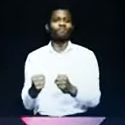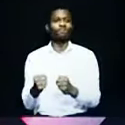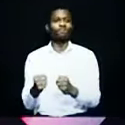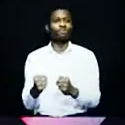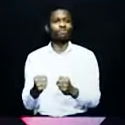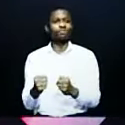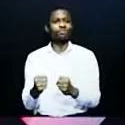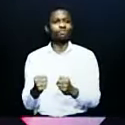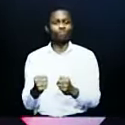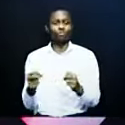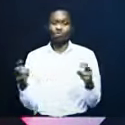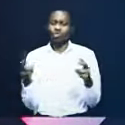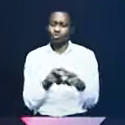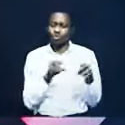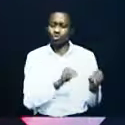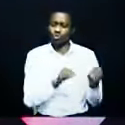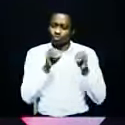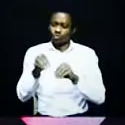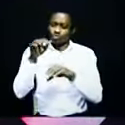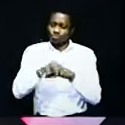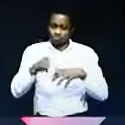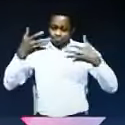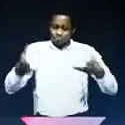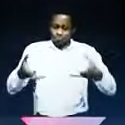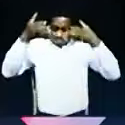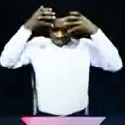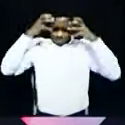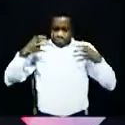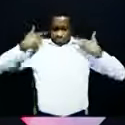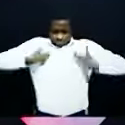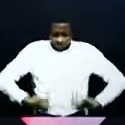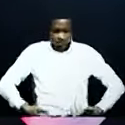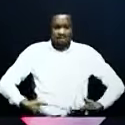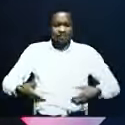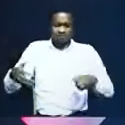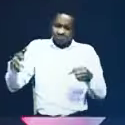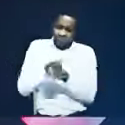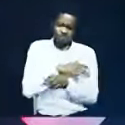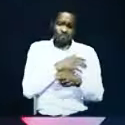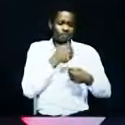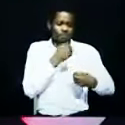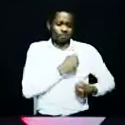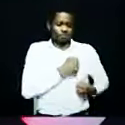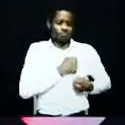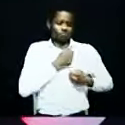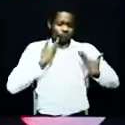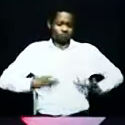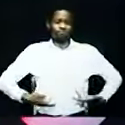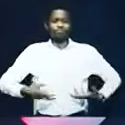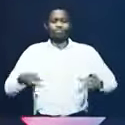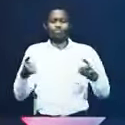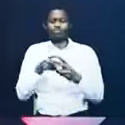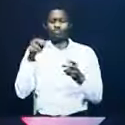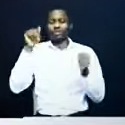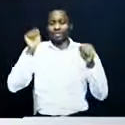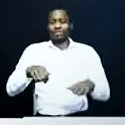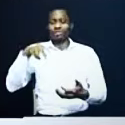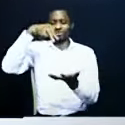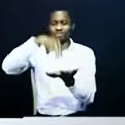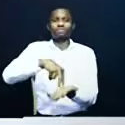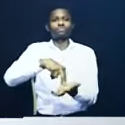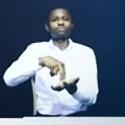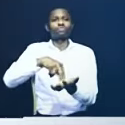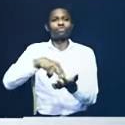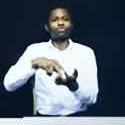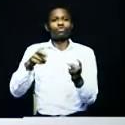and still put on the full armor so you can stand. So we need